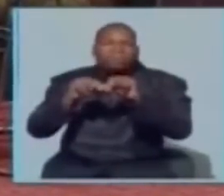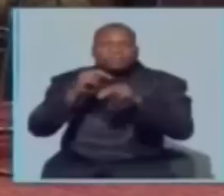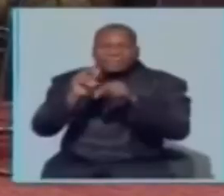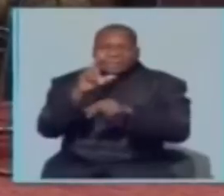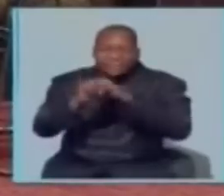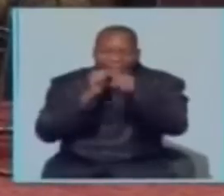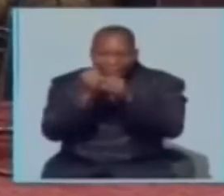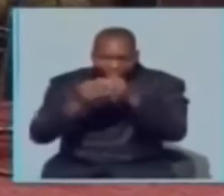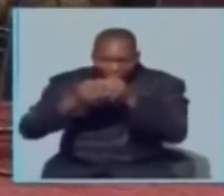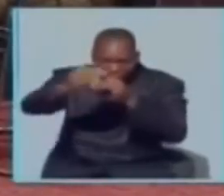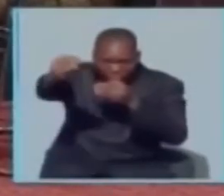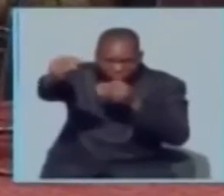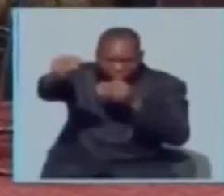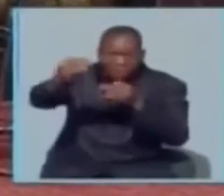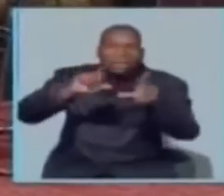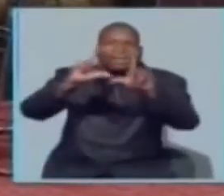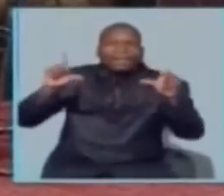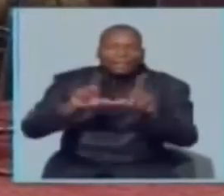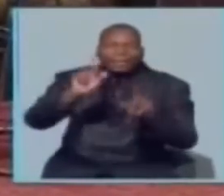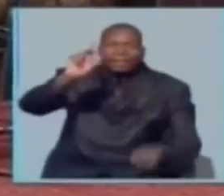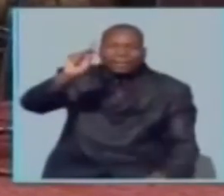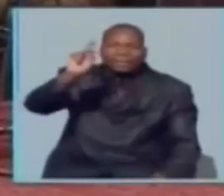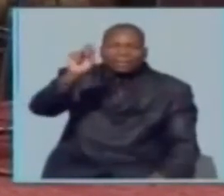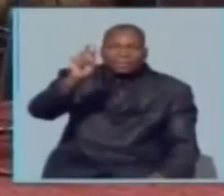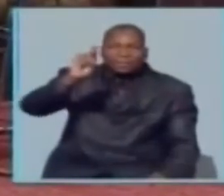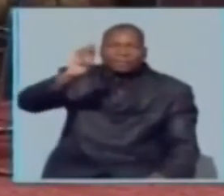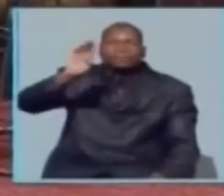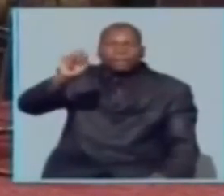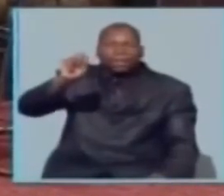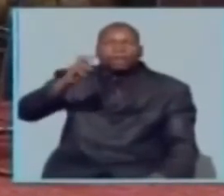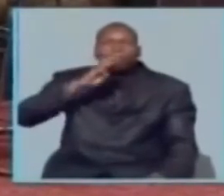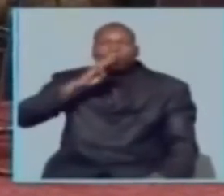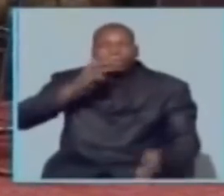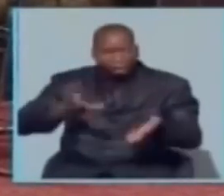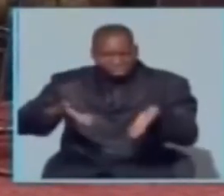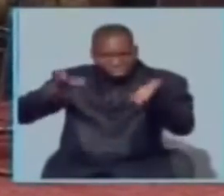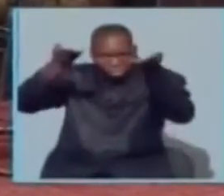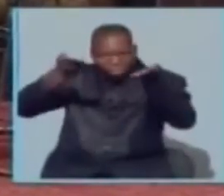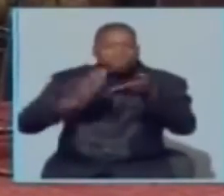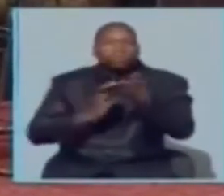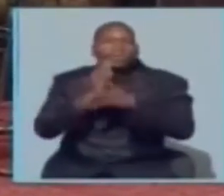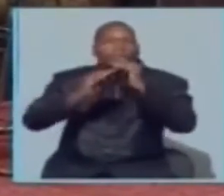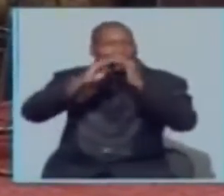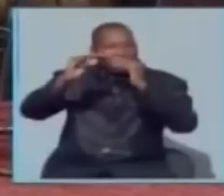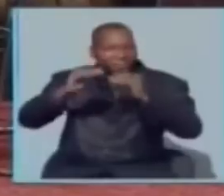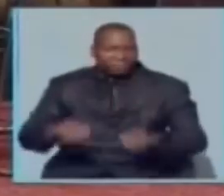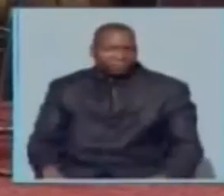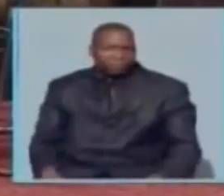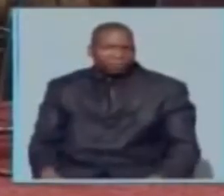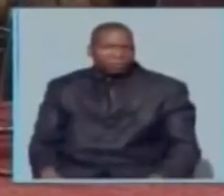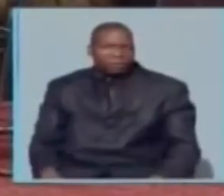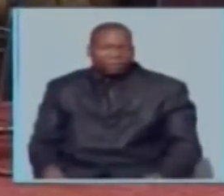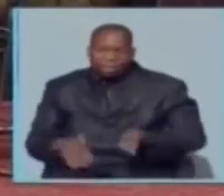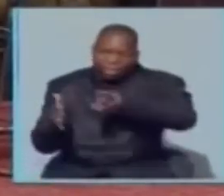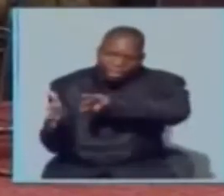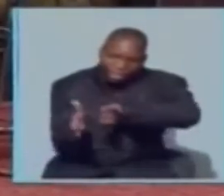years for the Kariba to get back to the required levels. Now, knowing that, having that information, what have